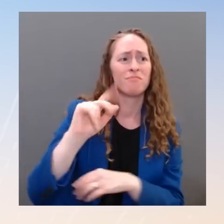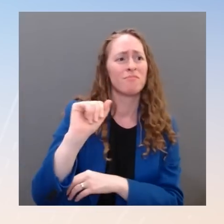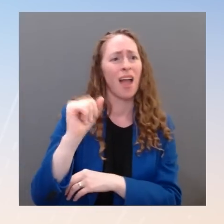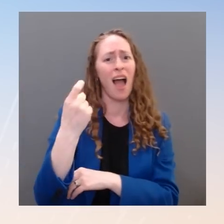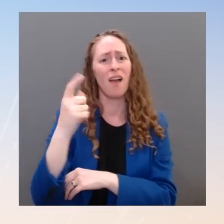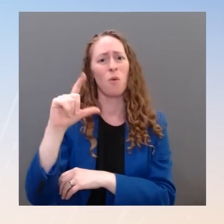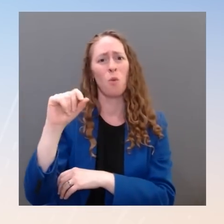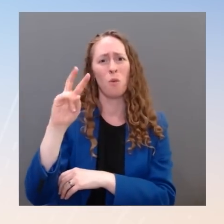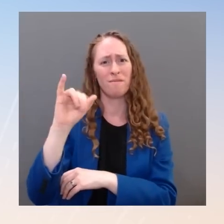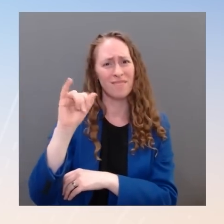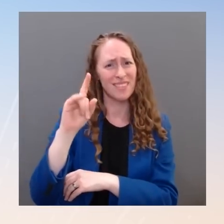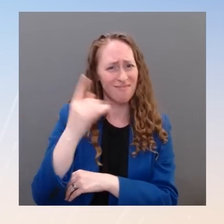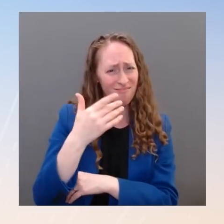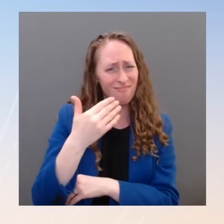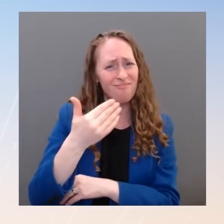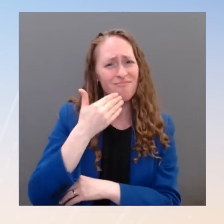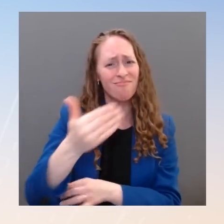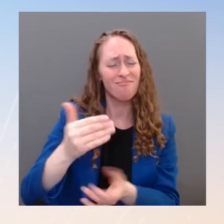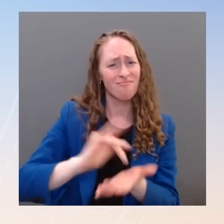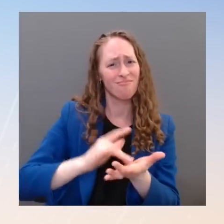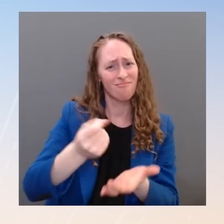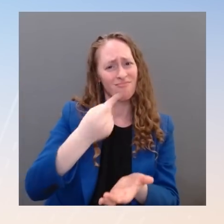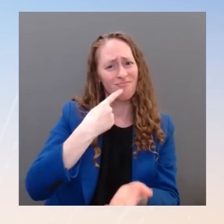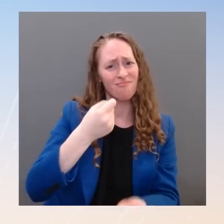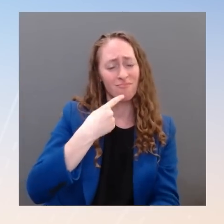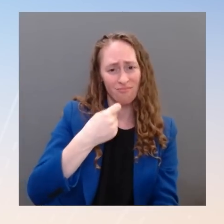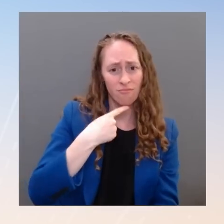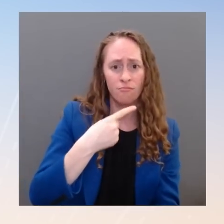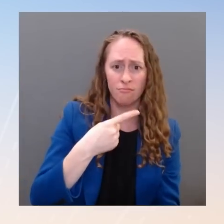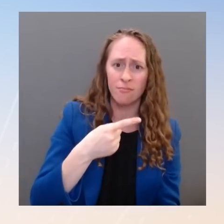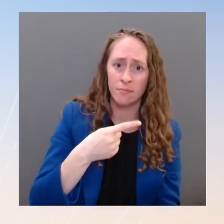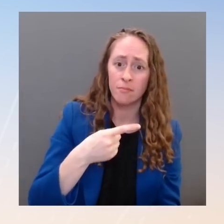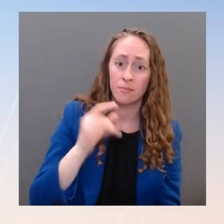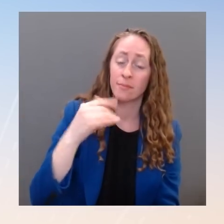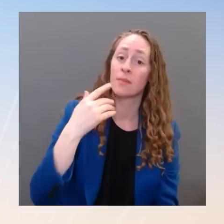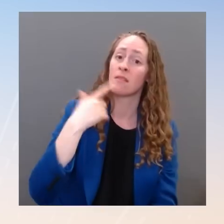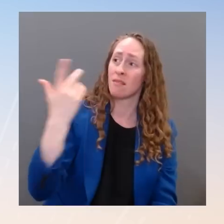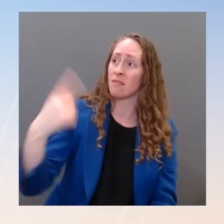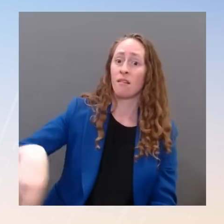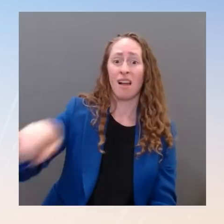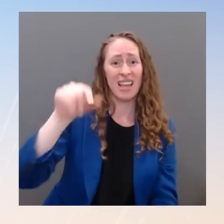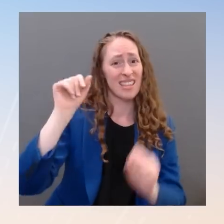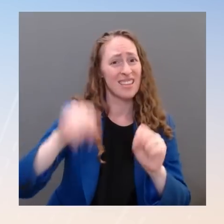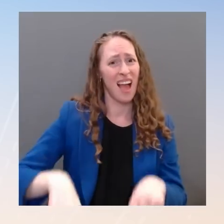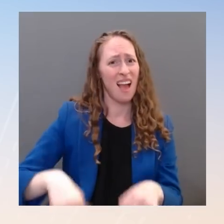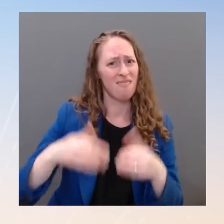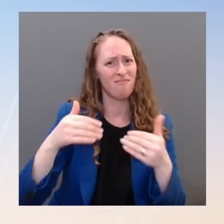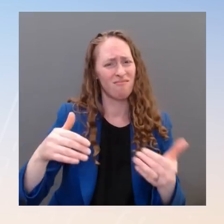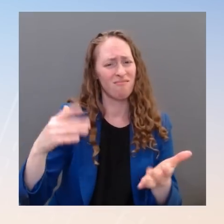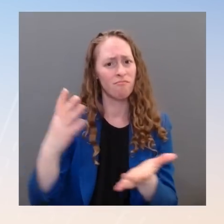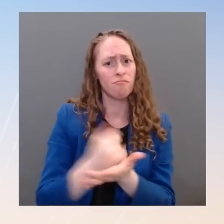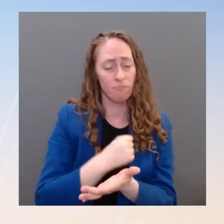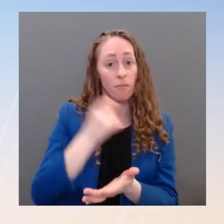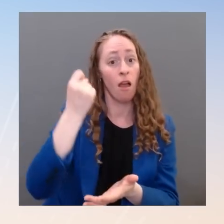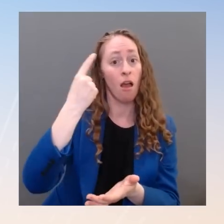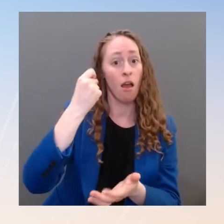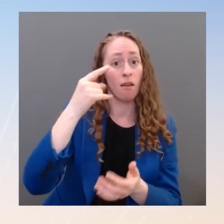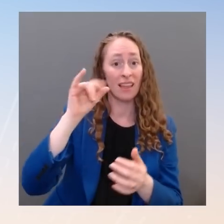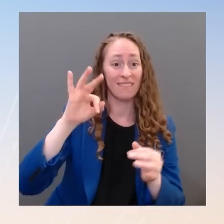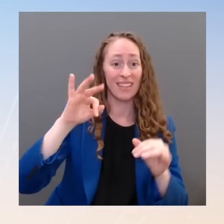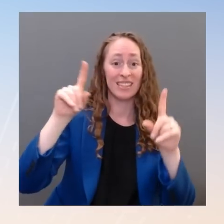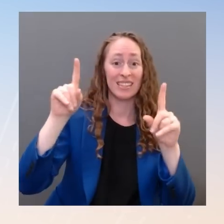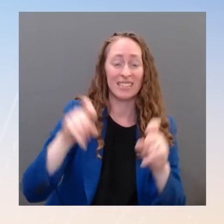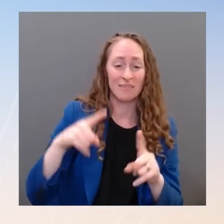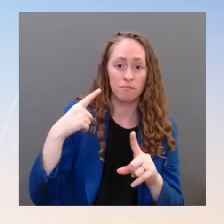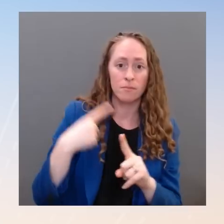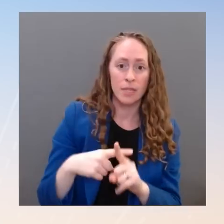to test positive, and then they have to race to get it within 3 days, even though they're quarantining. Is there any conversation within the